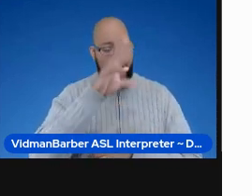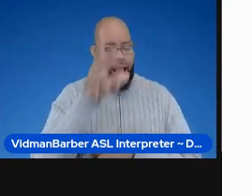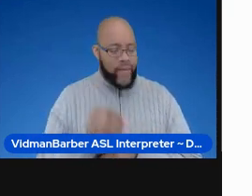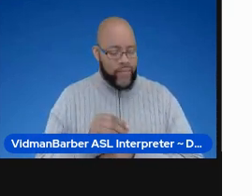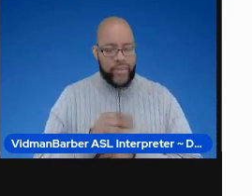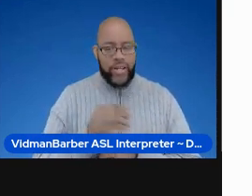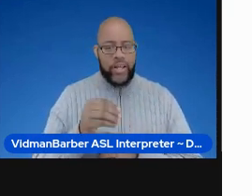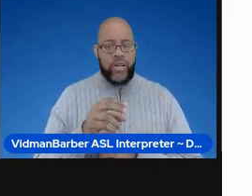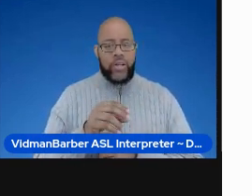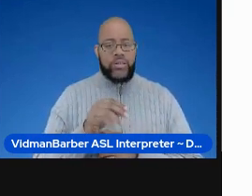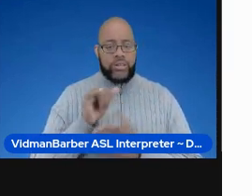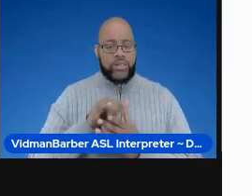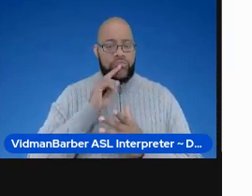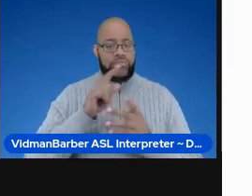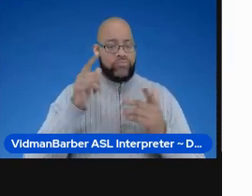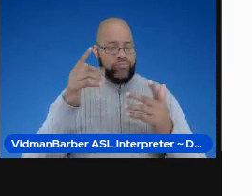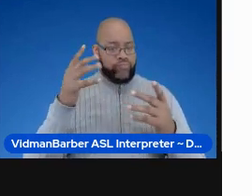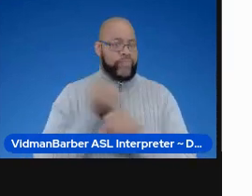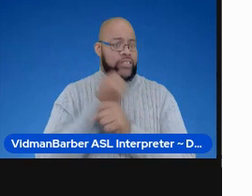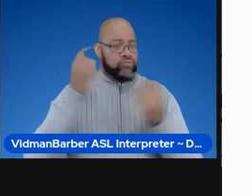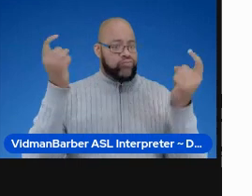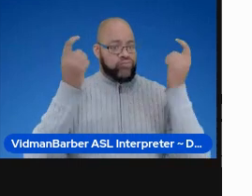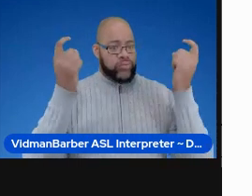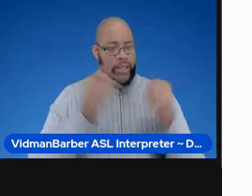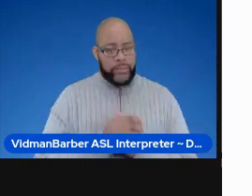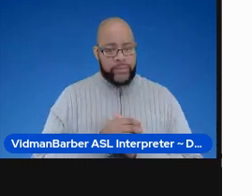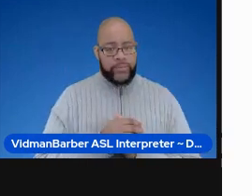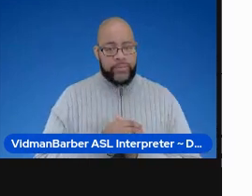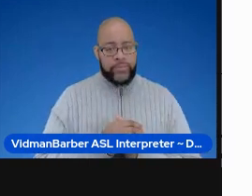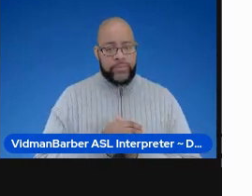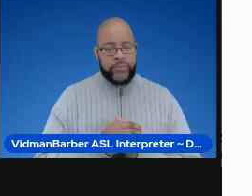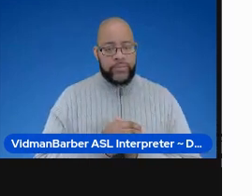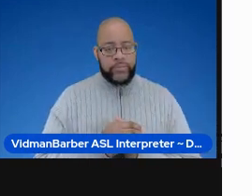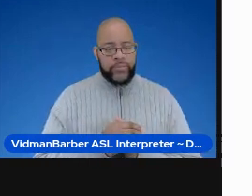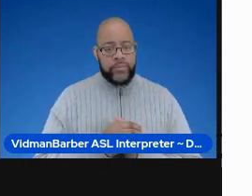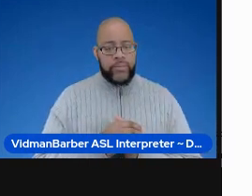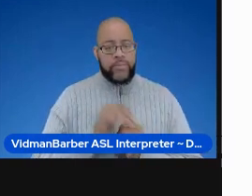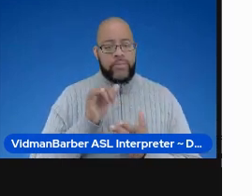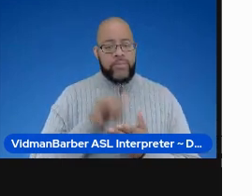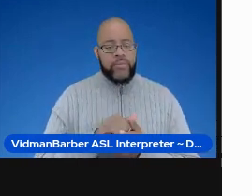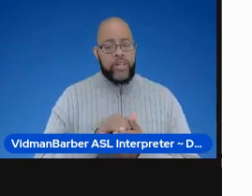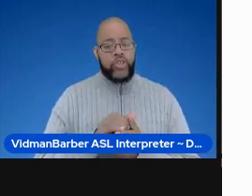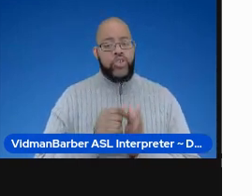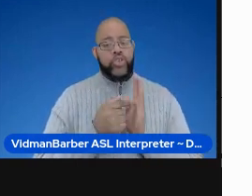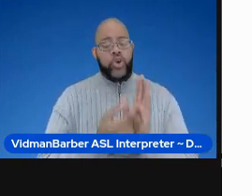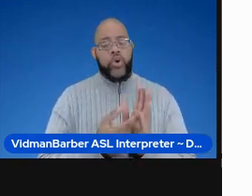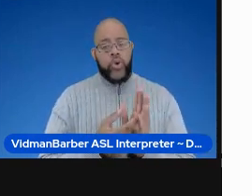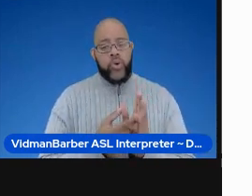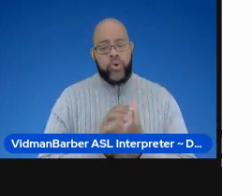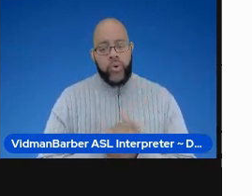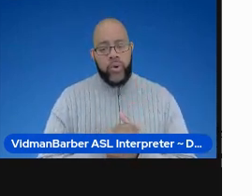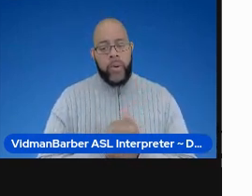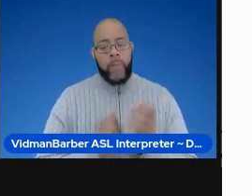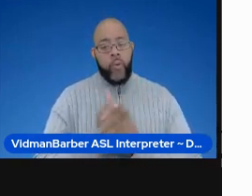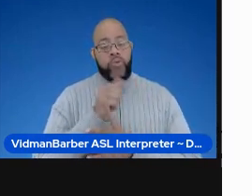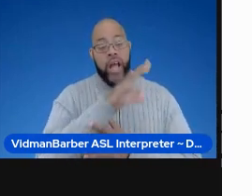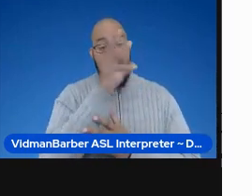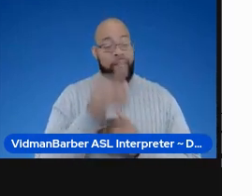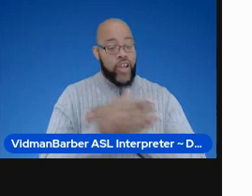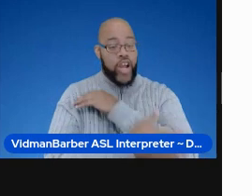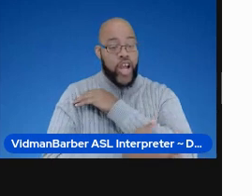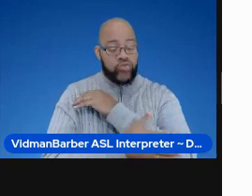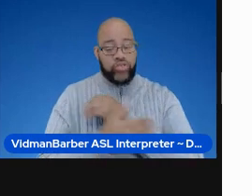ovarian victory. And the data from the publication could show that most African